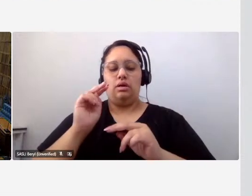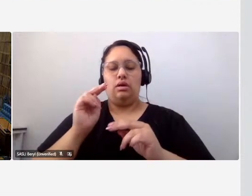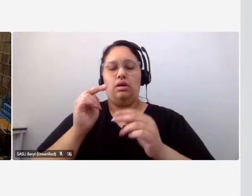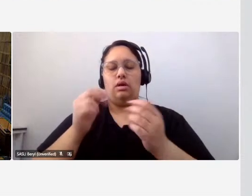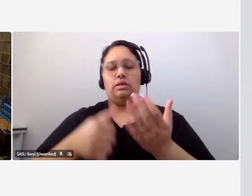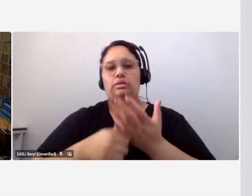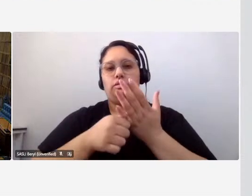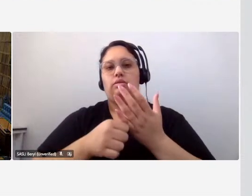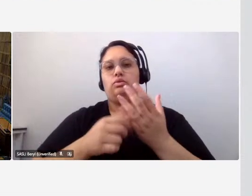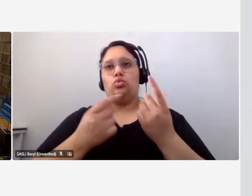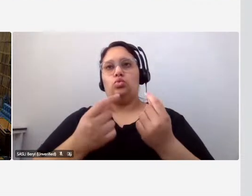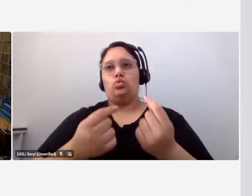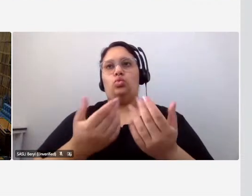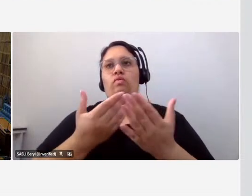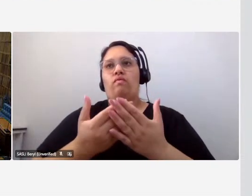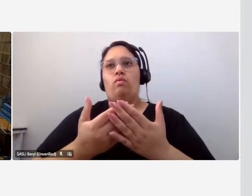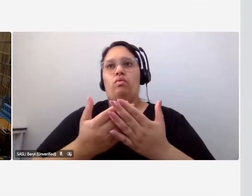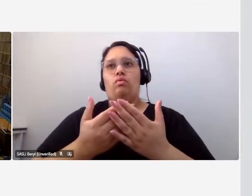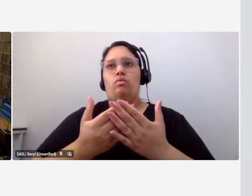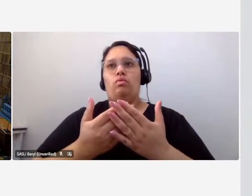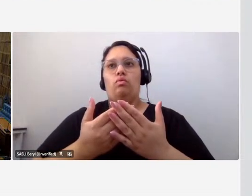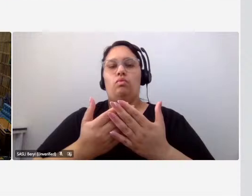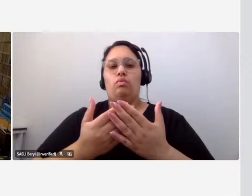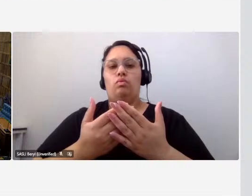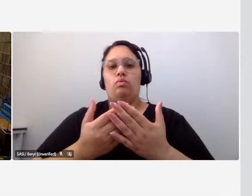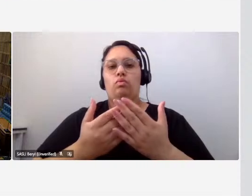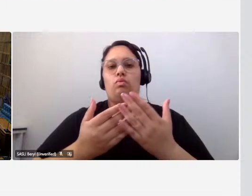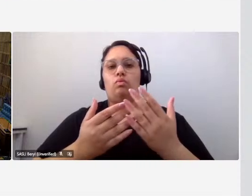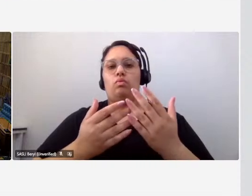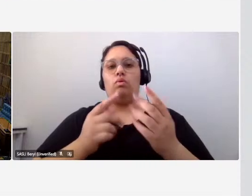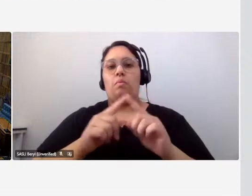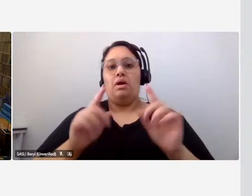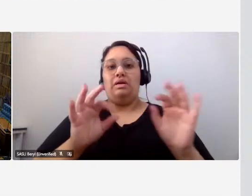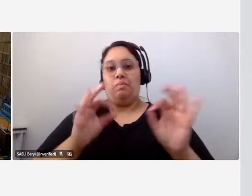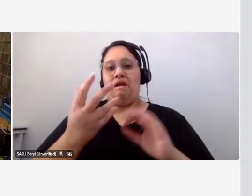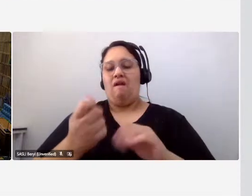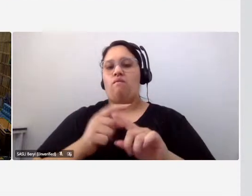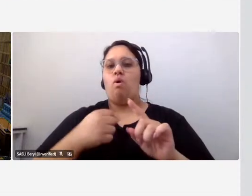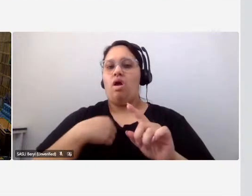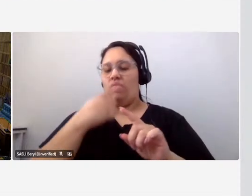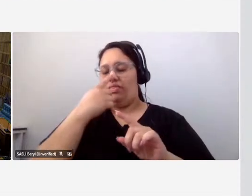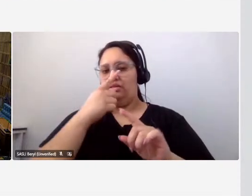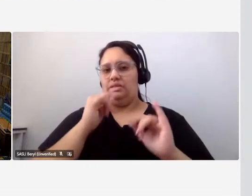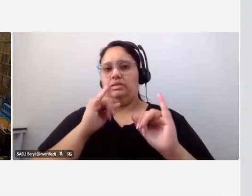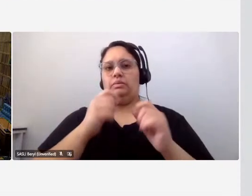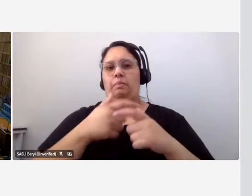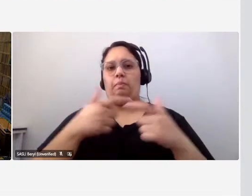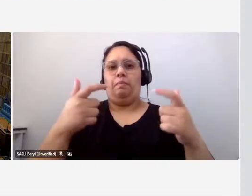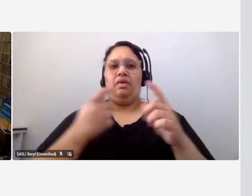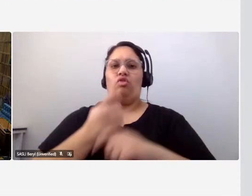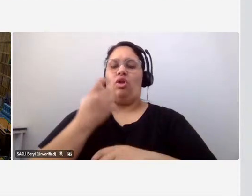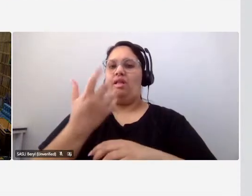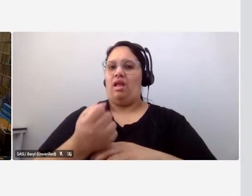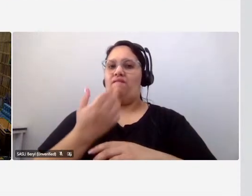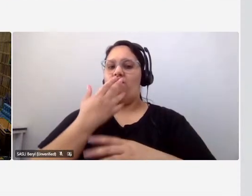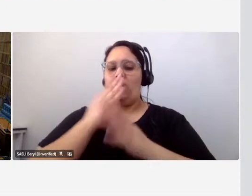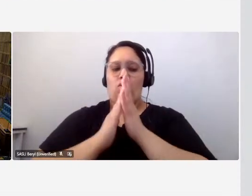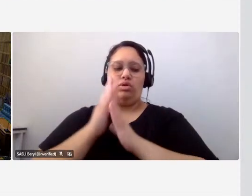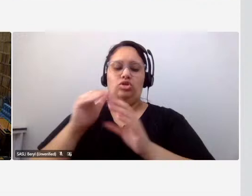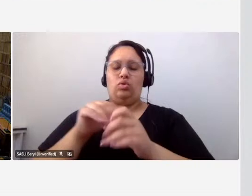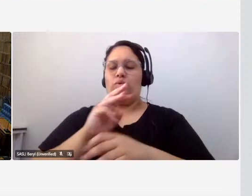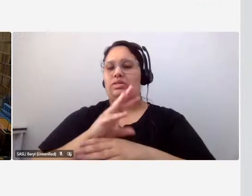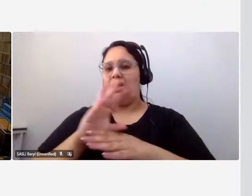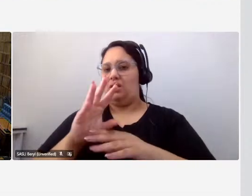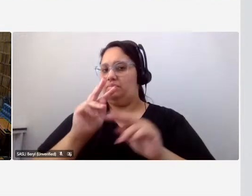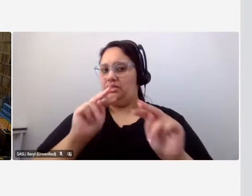from example municipalities in which these places exist? Because I think this is seriously a big threat to heritage in the Western Cape that one